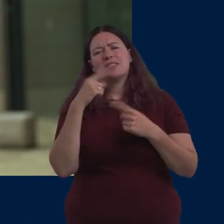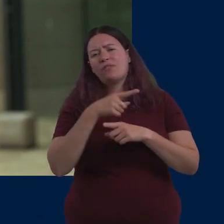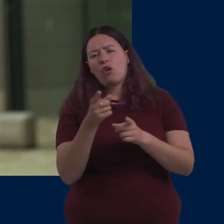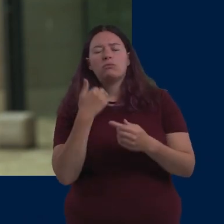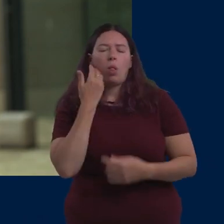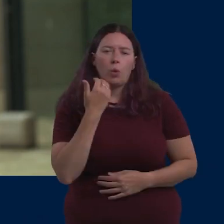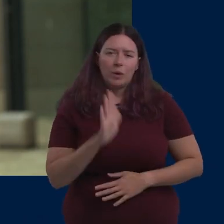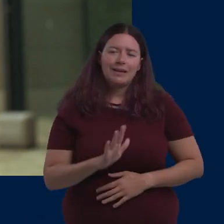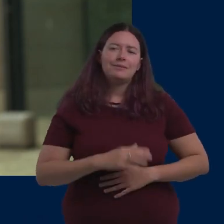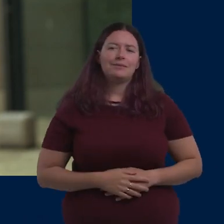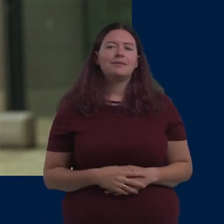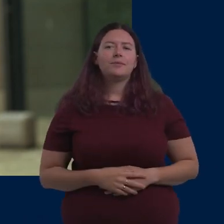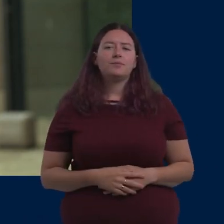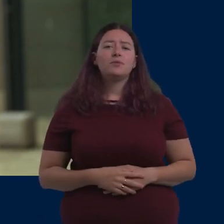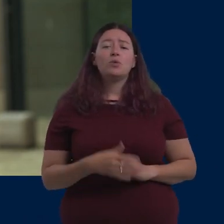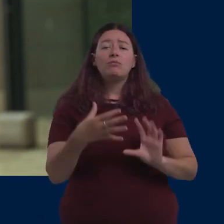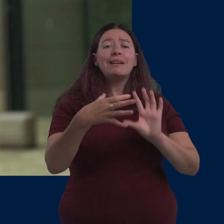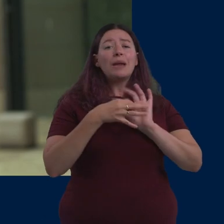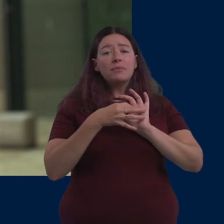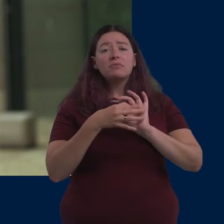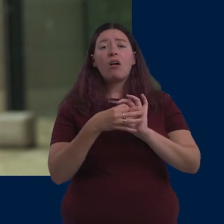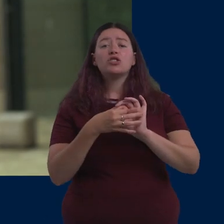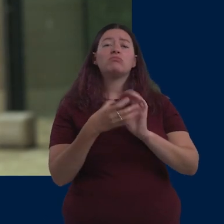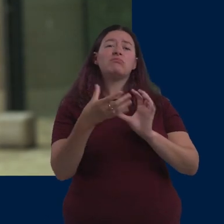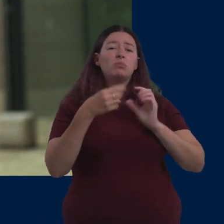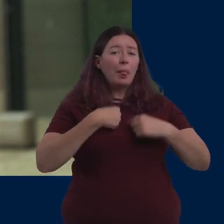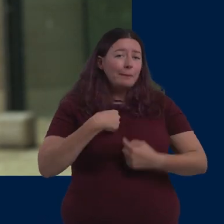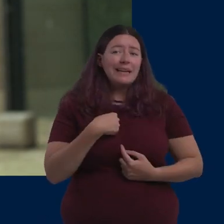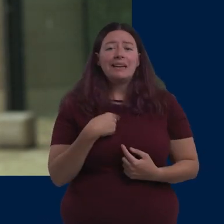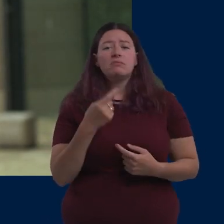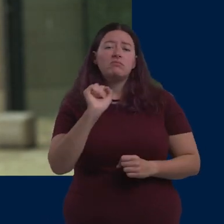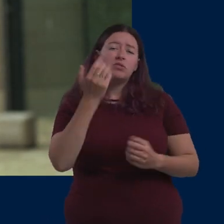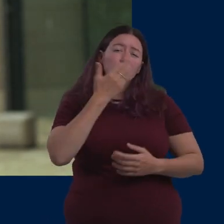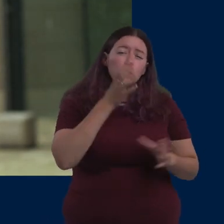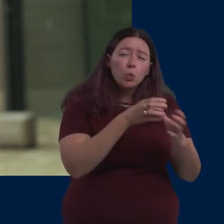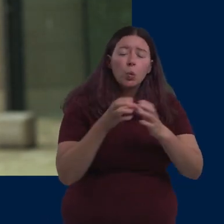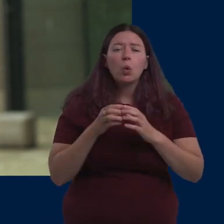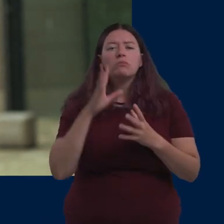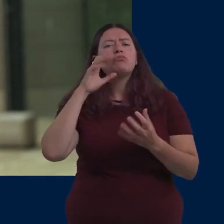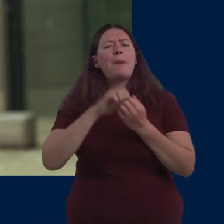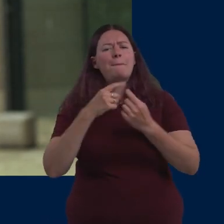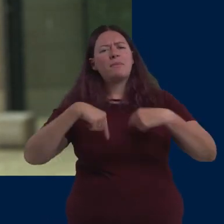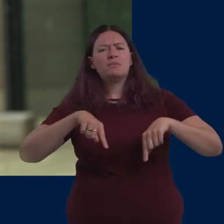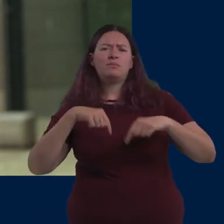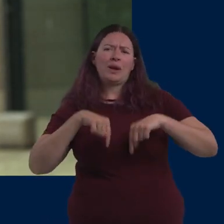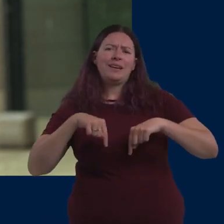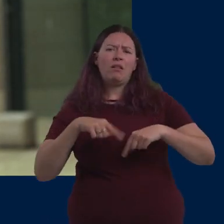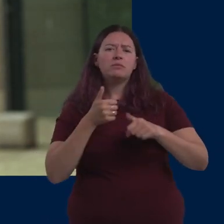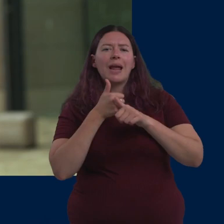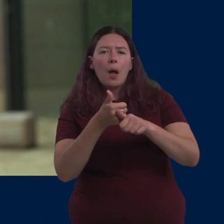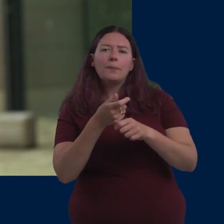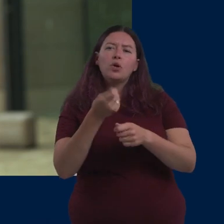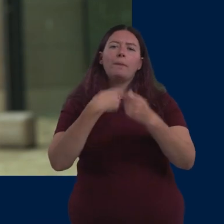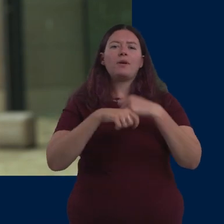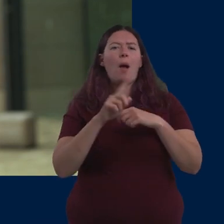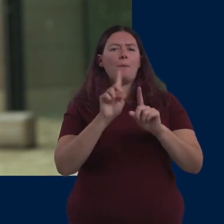always. Keep in touch with us, with me, with your school, and remember that we're here to help you become what you know